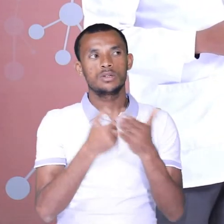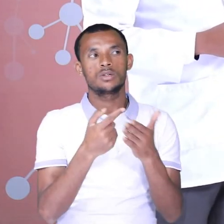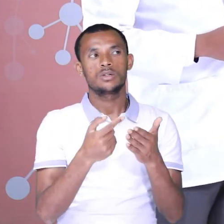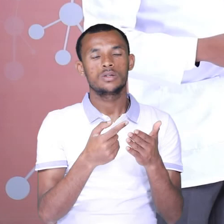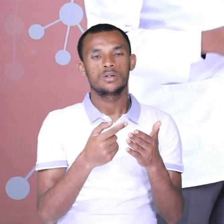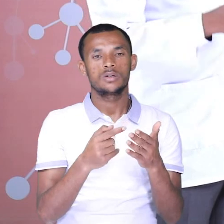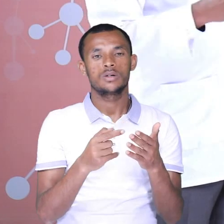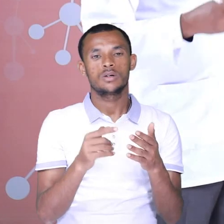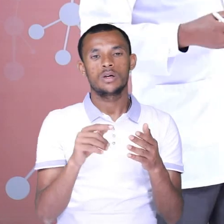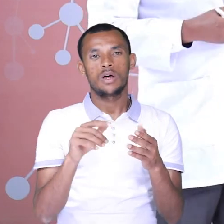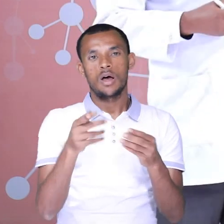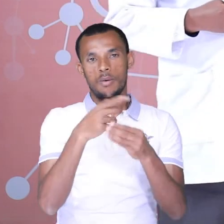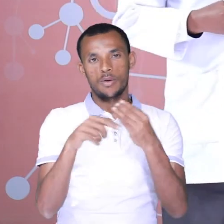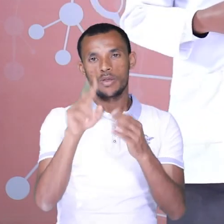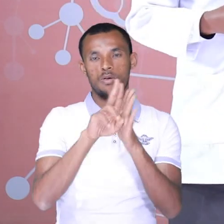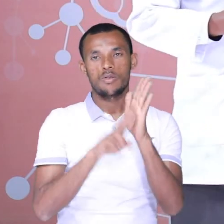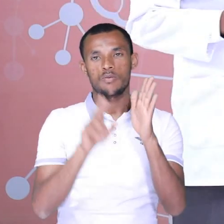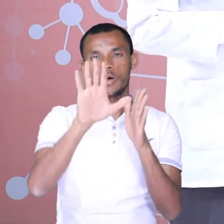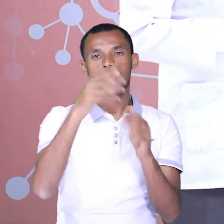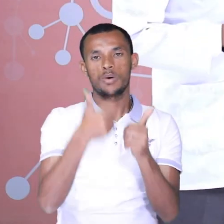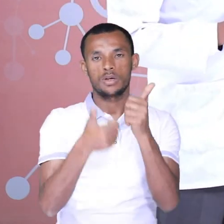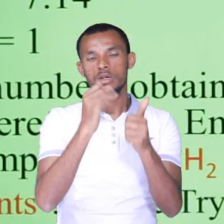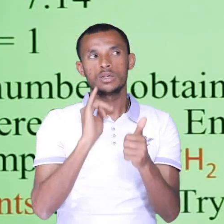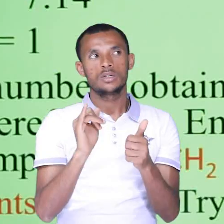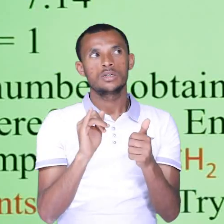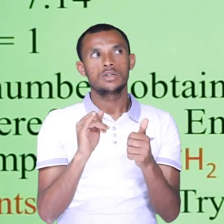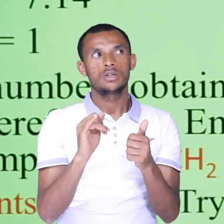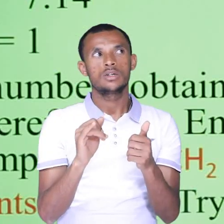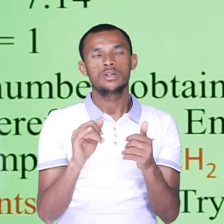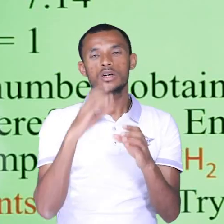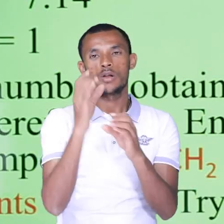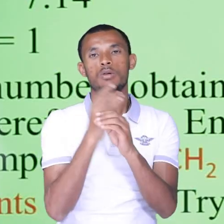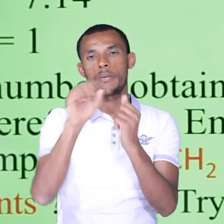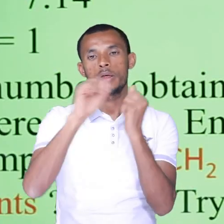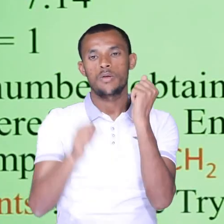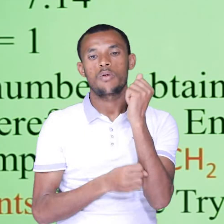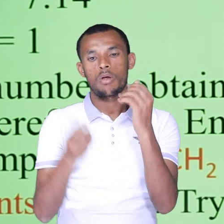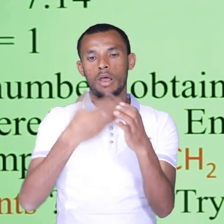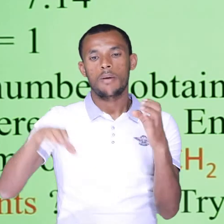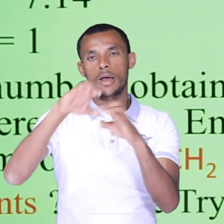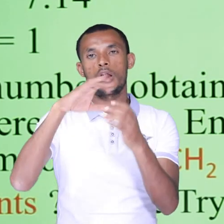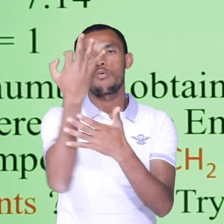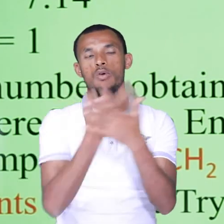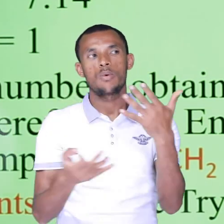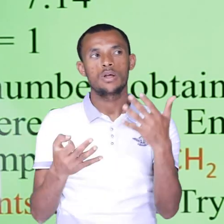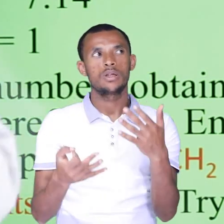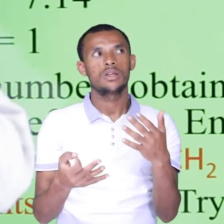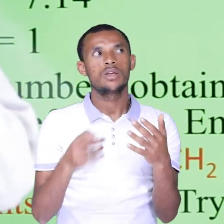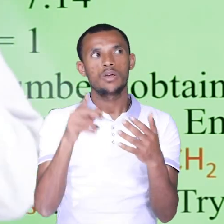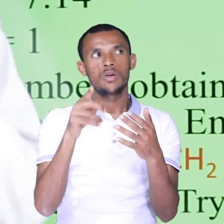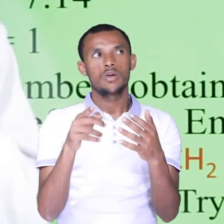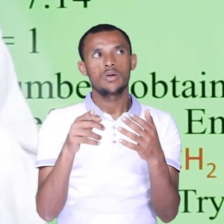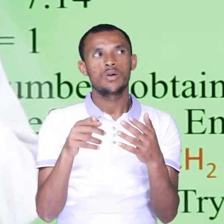is about Unit 5, which is calculations based on chemical formulas. So you have